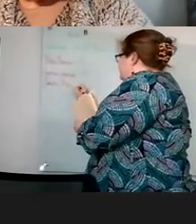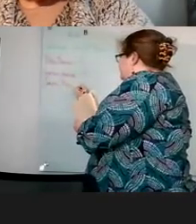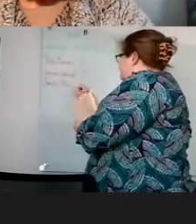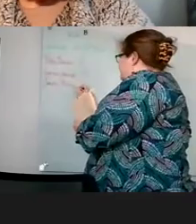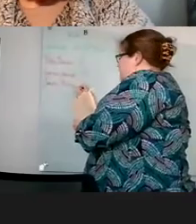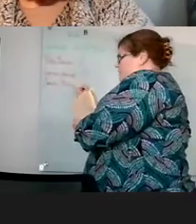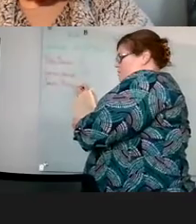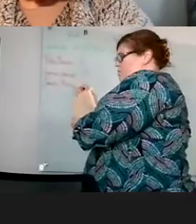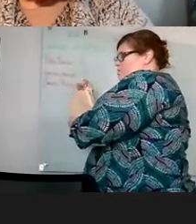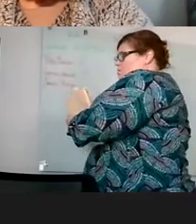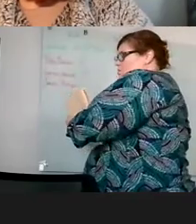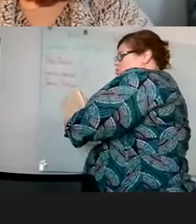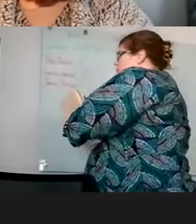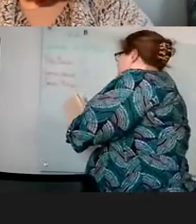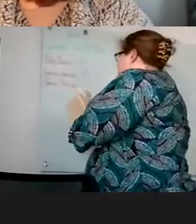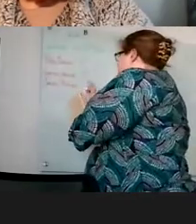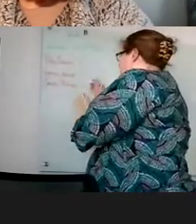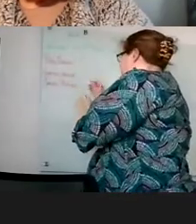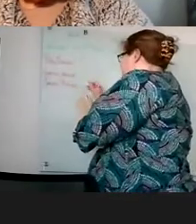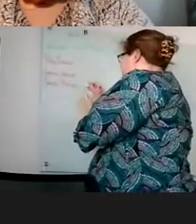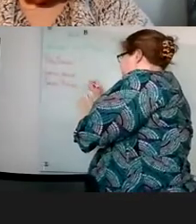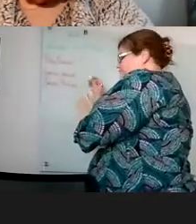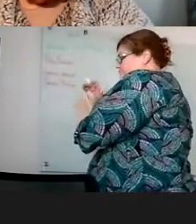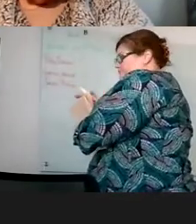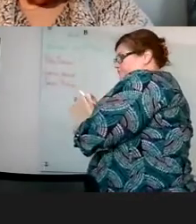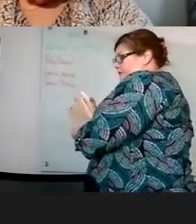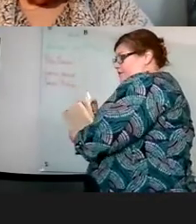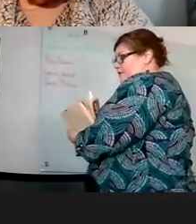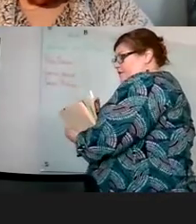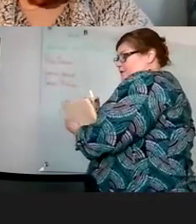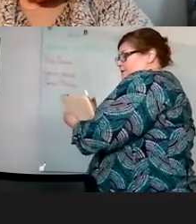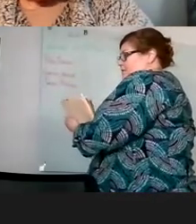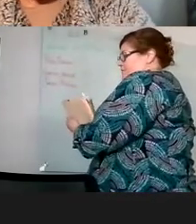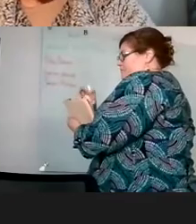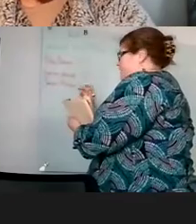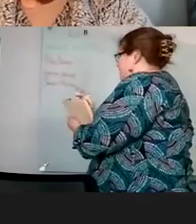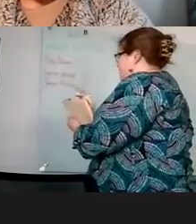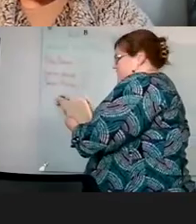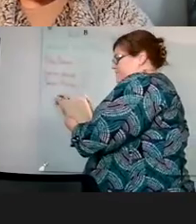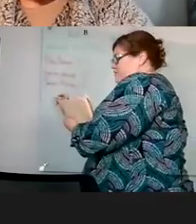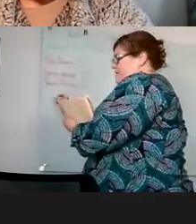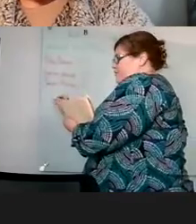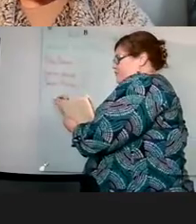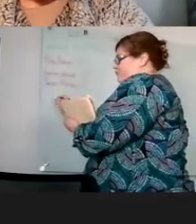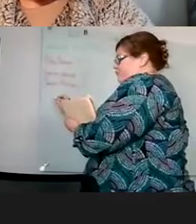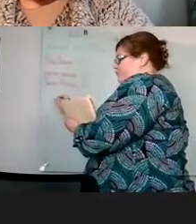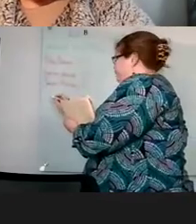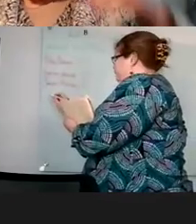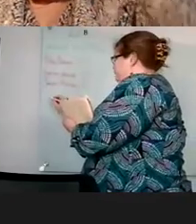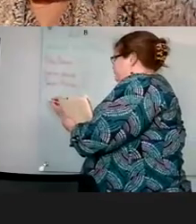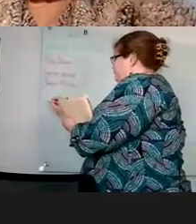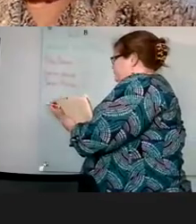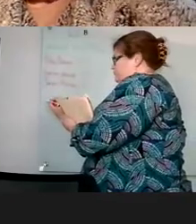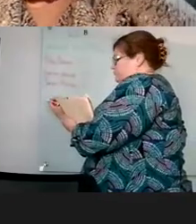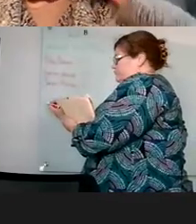around, right? Like we need more workers to make our state work to get all of the things done that we